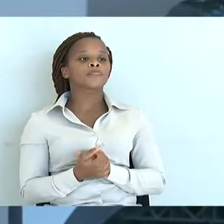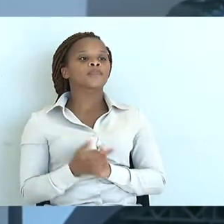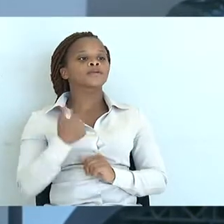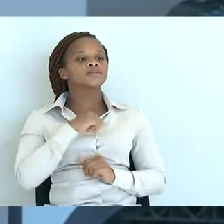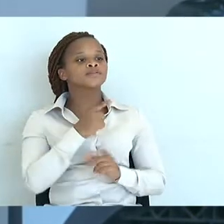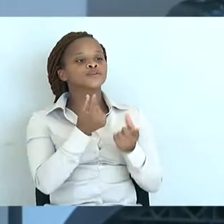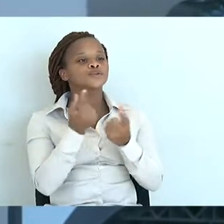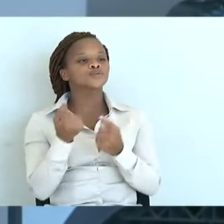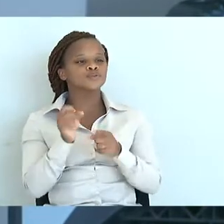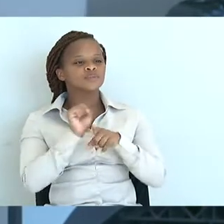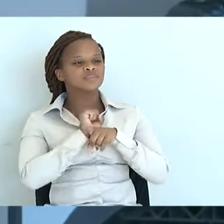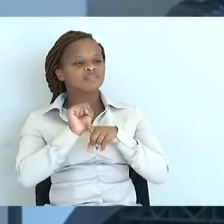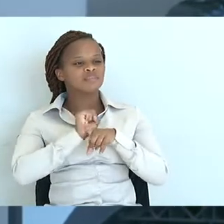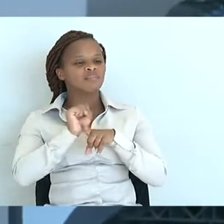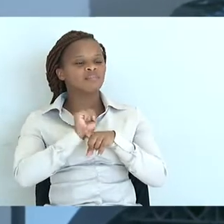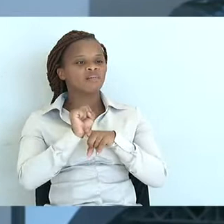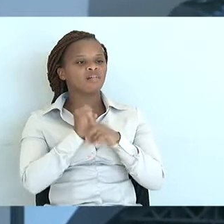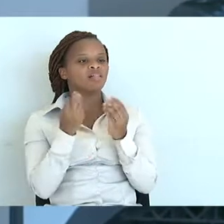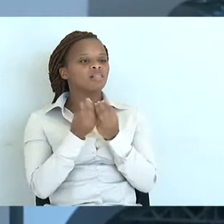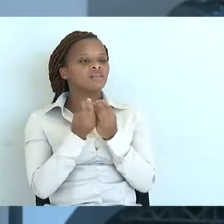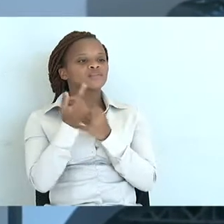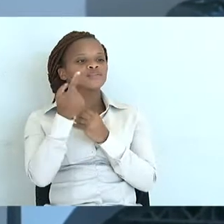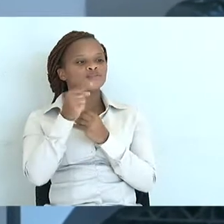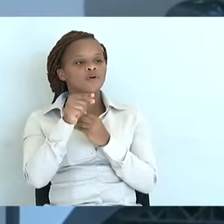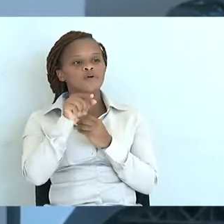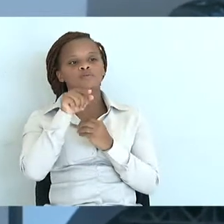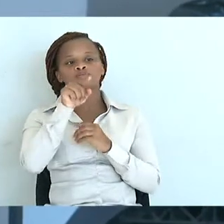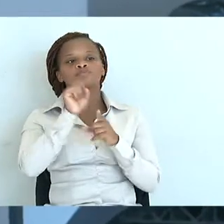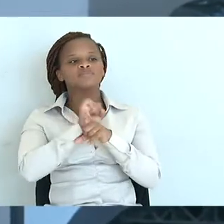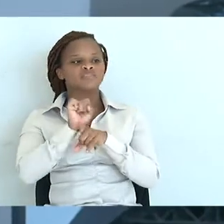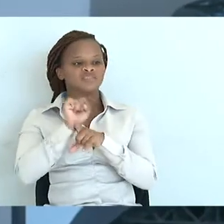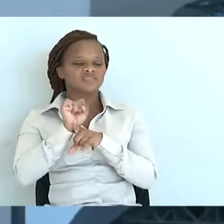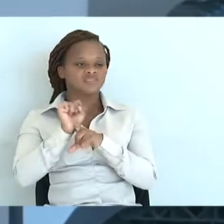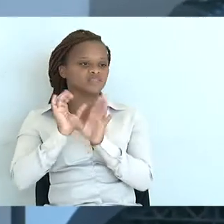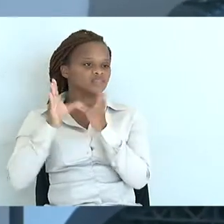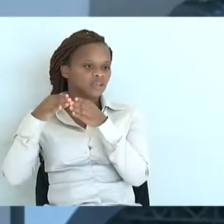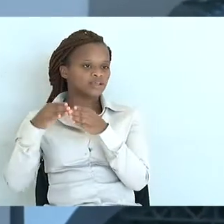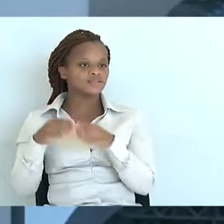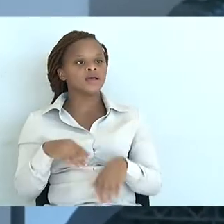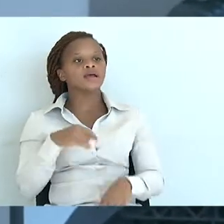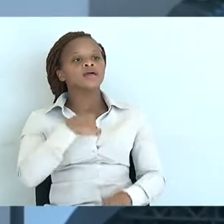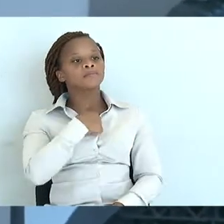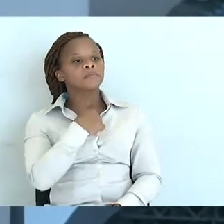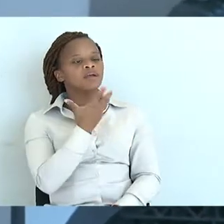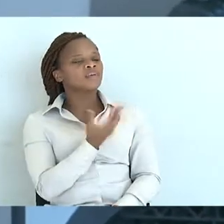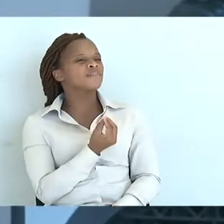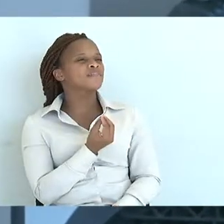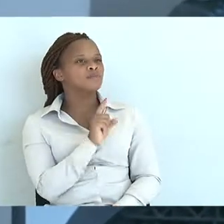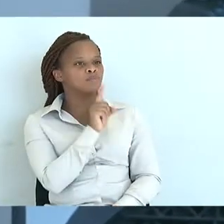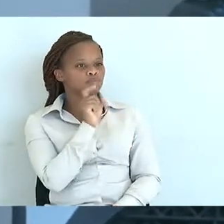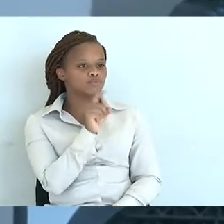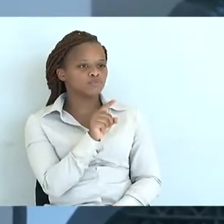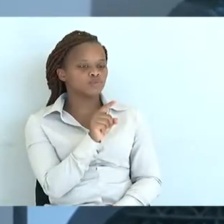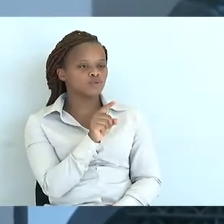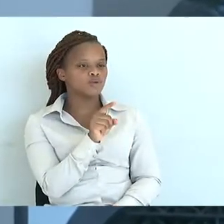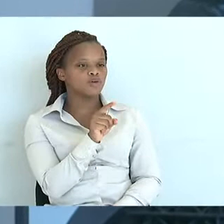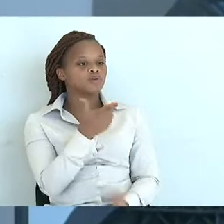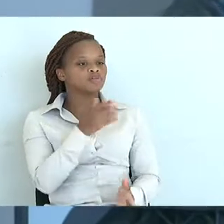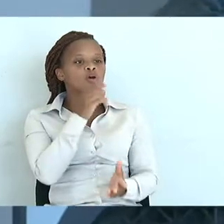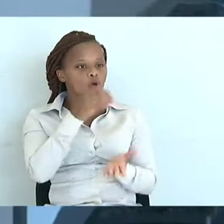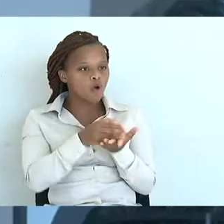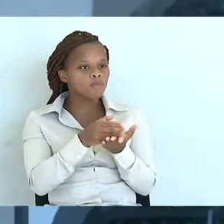components for the electrical sector. Mhlambe umbuzo uyi-comment kuhlangane in